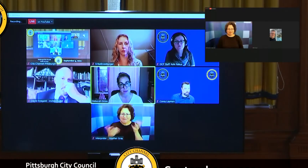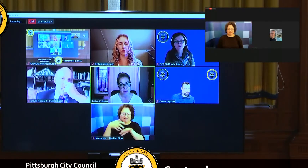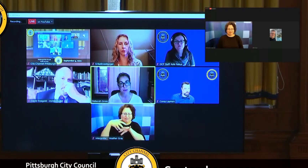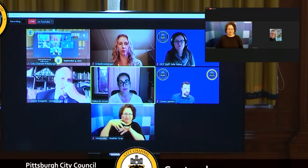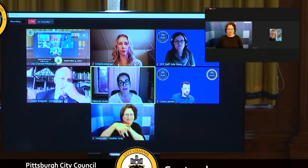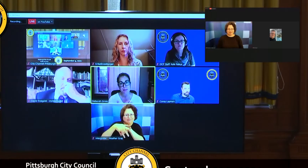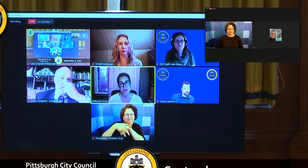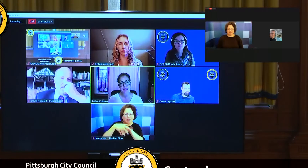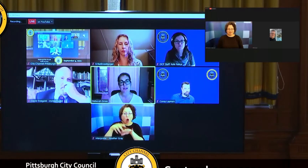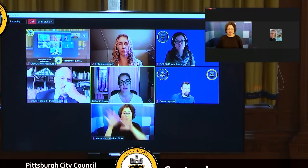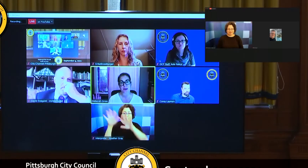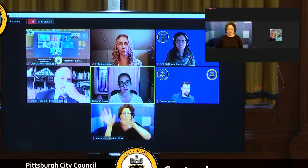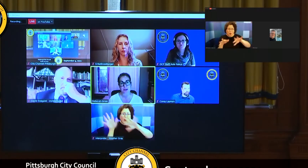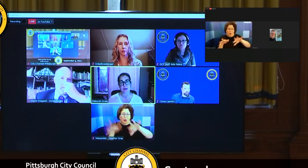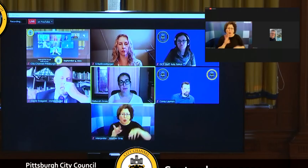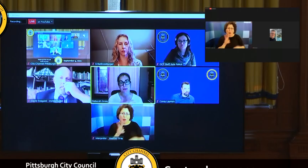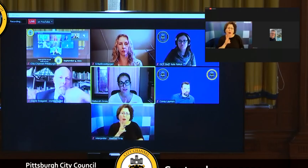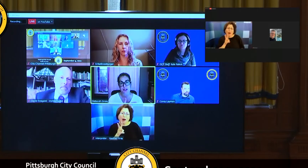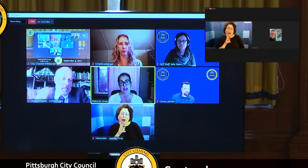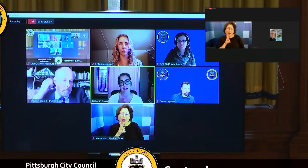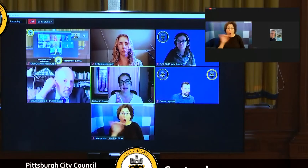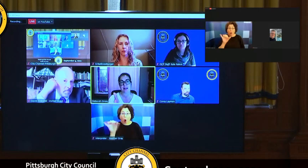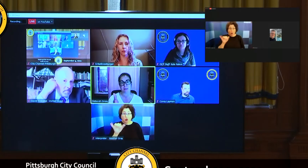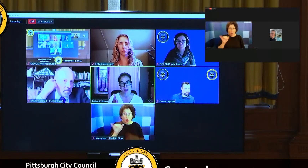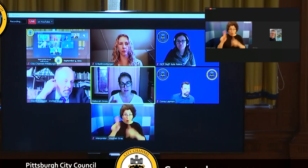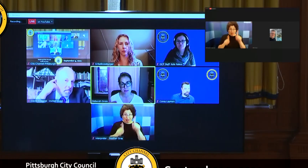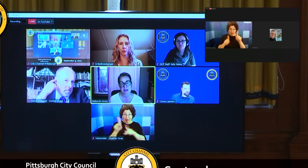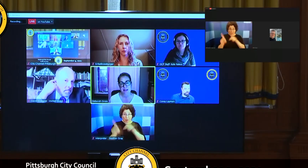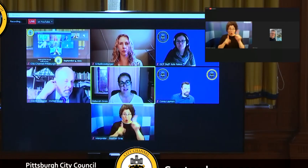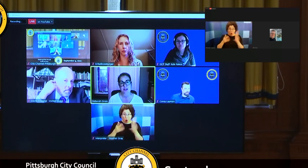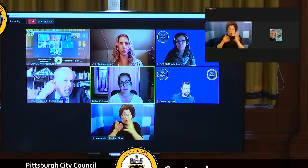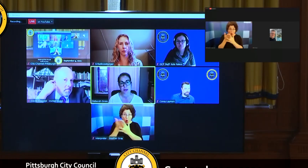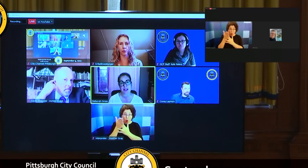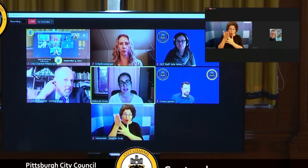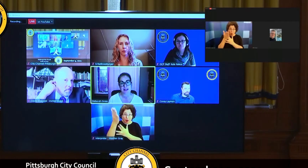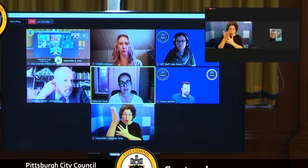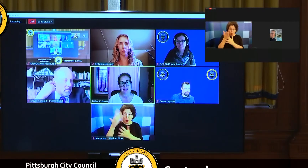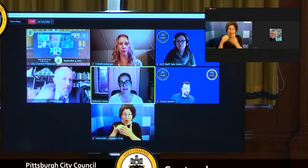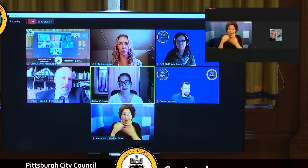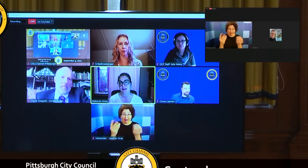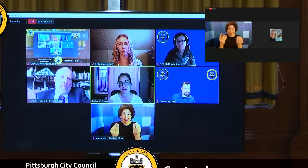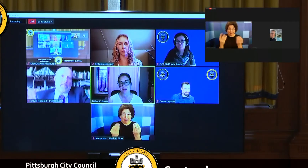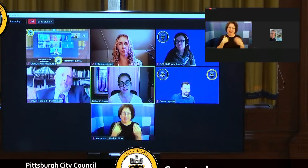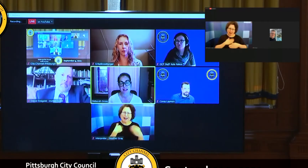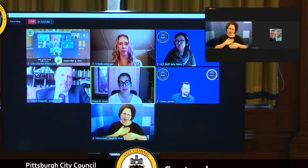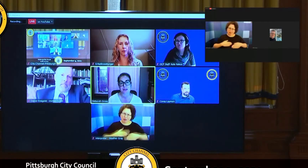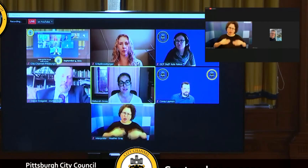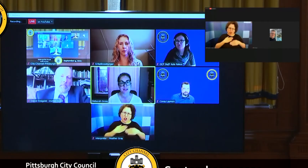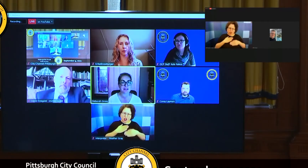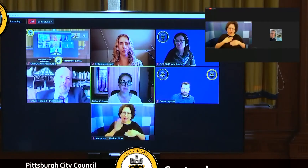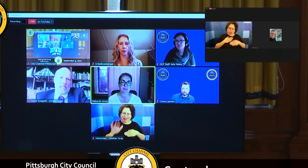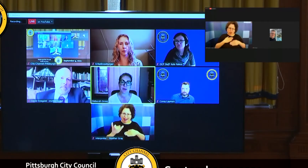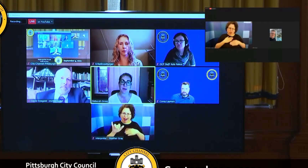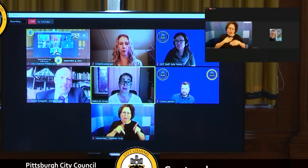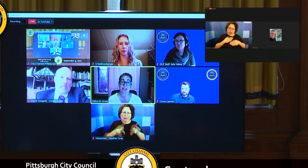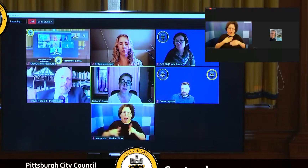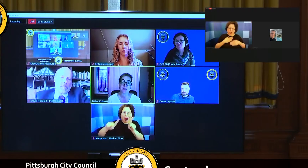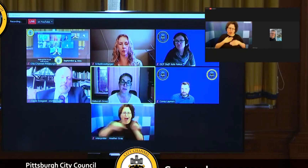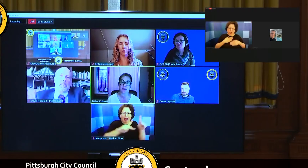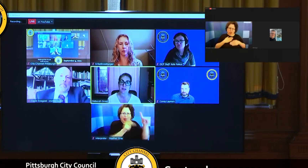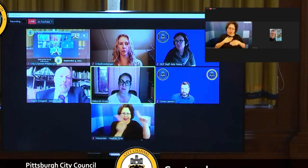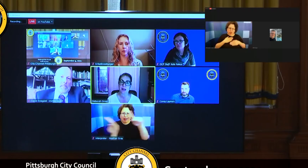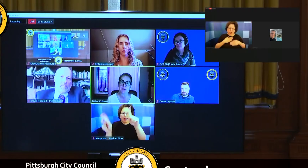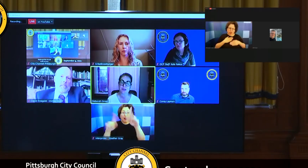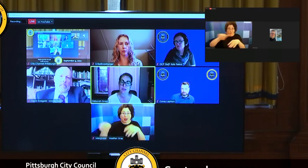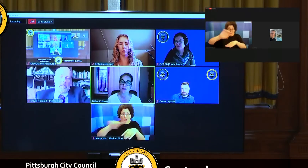people through campuses. So I also appreciate the pathways that you're putting in. I raised that question, in my district when